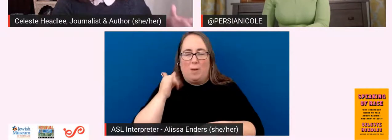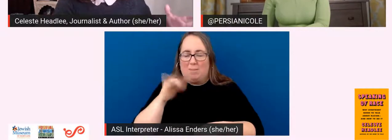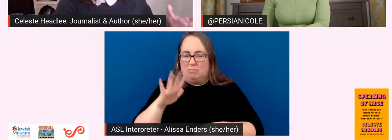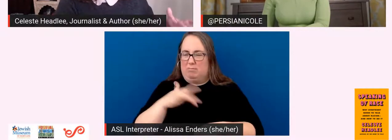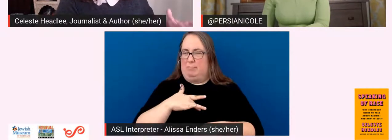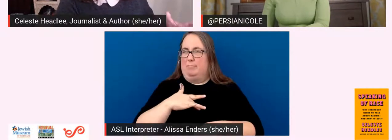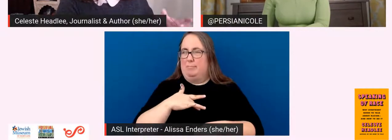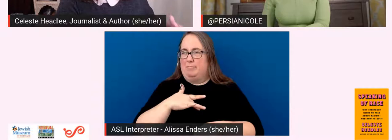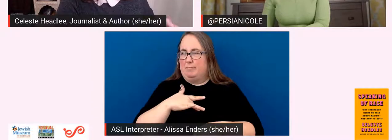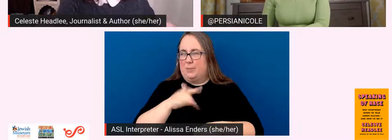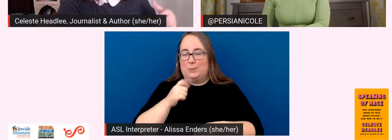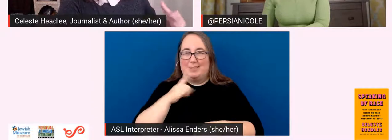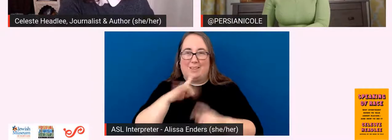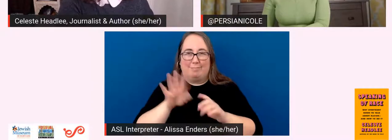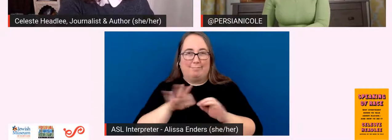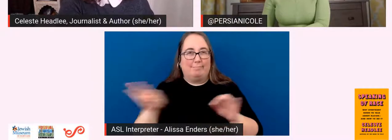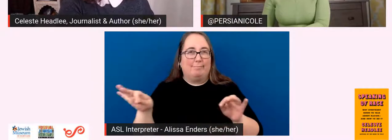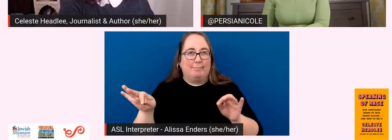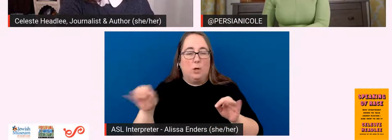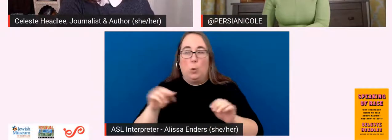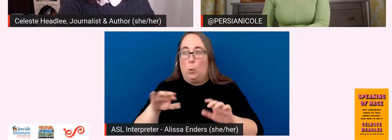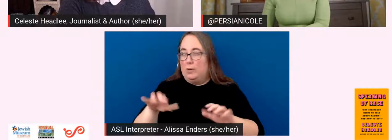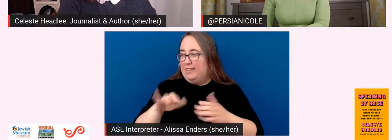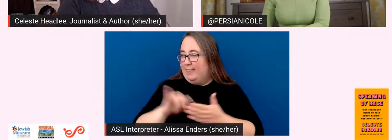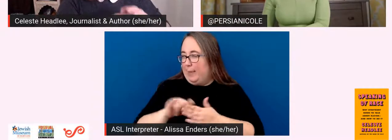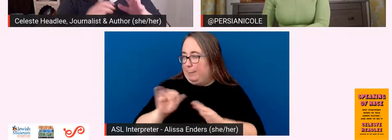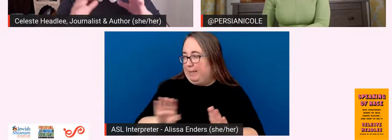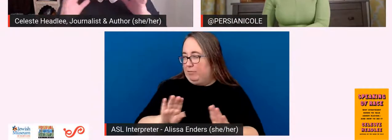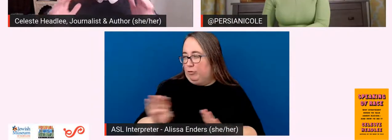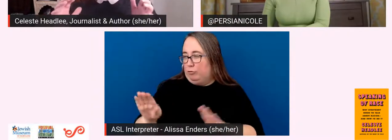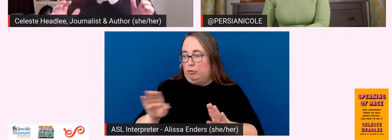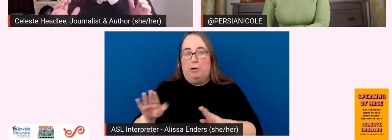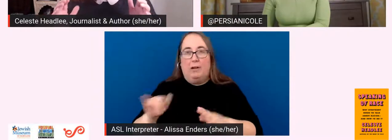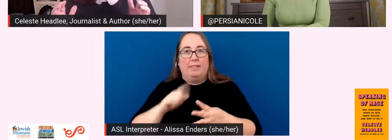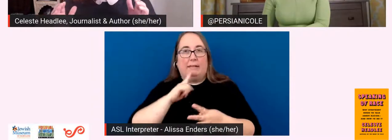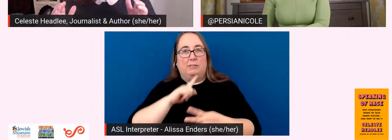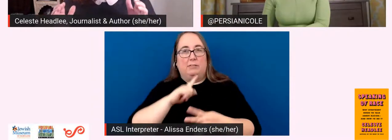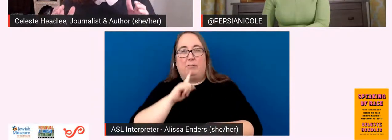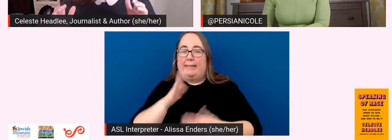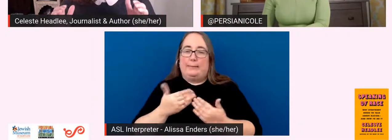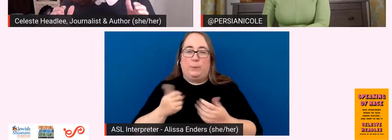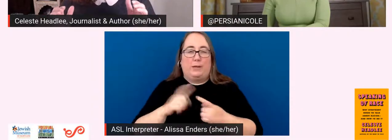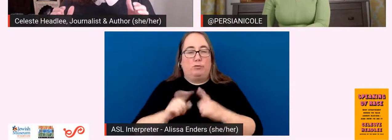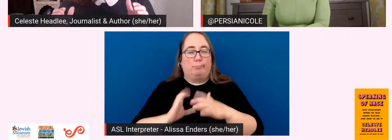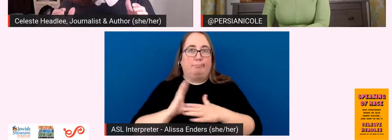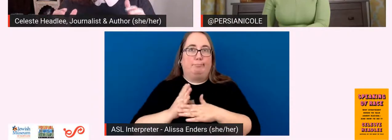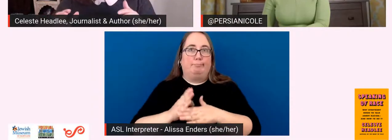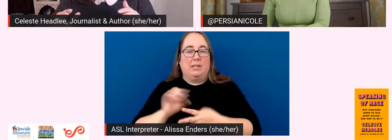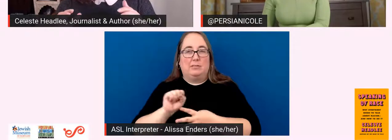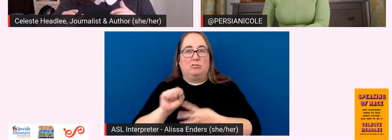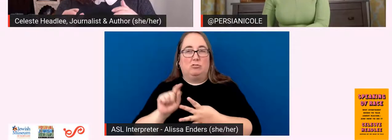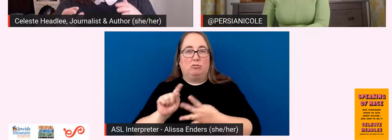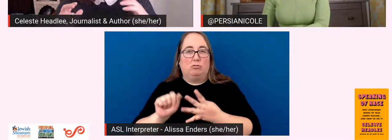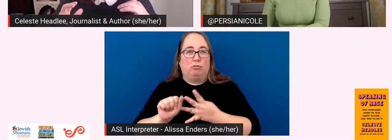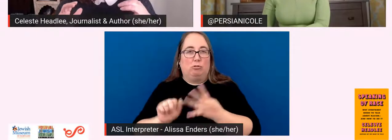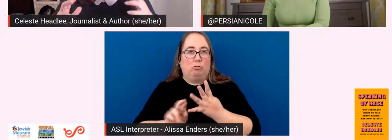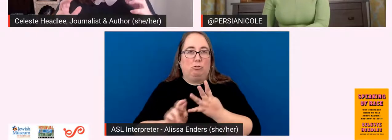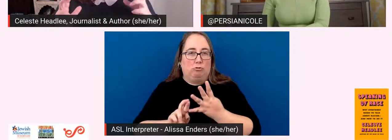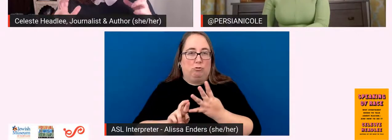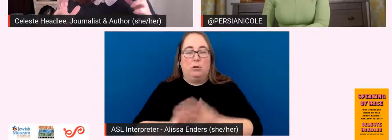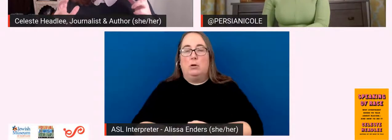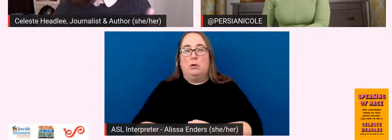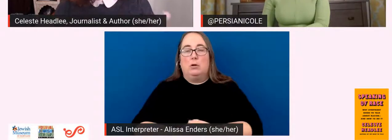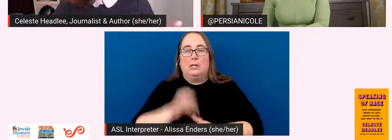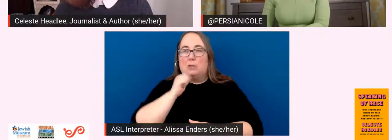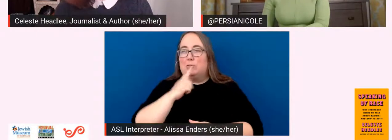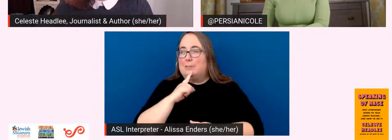weird that you said this thing or you did this thing. So that's a really easy way to interrupt microaggressions. You're not trying to say